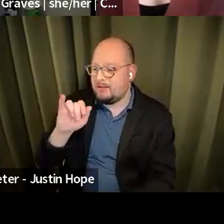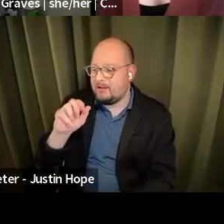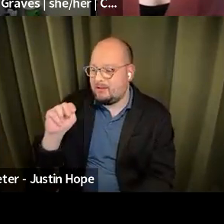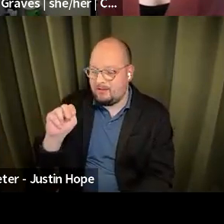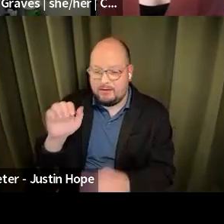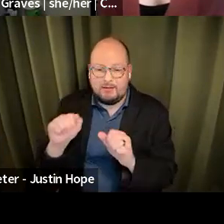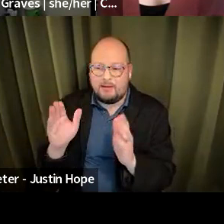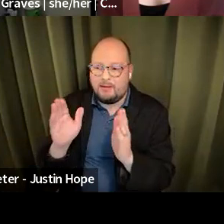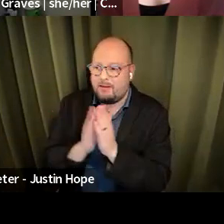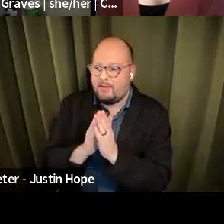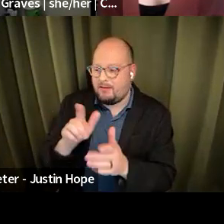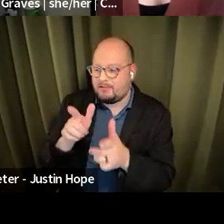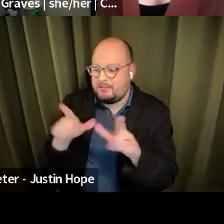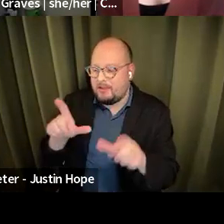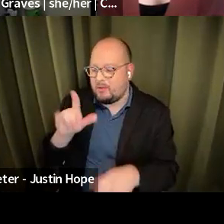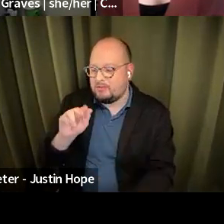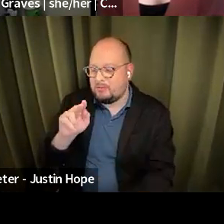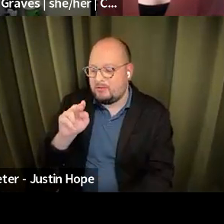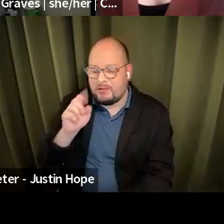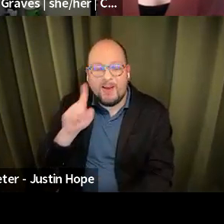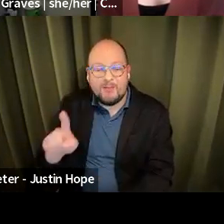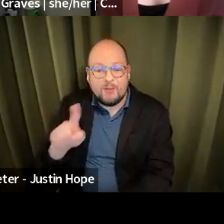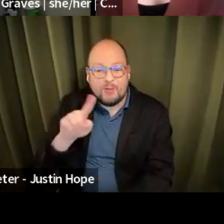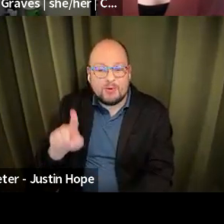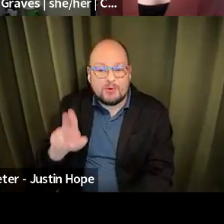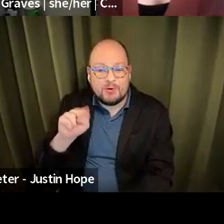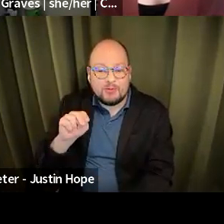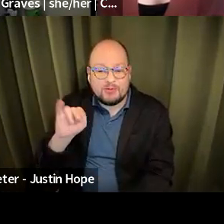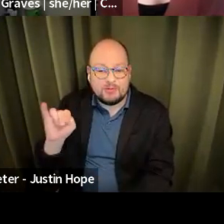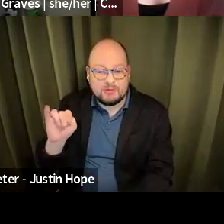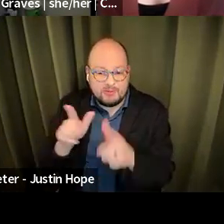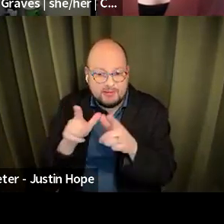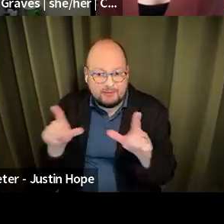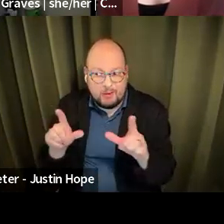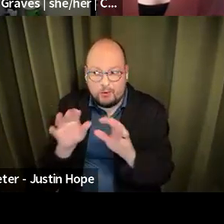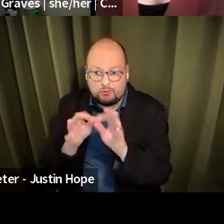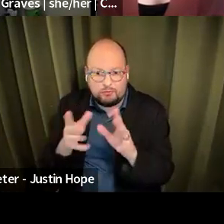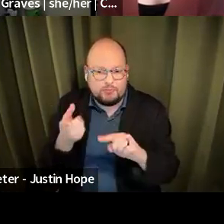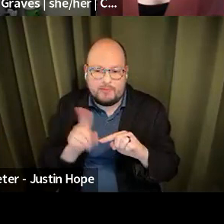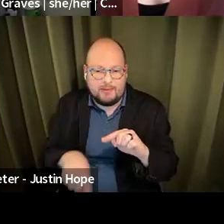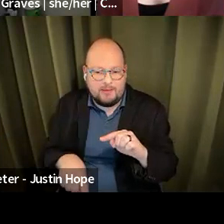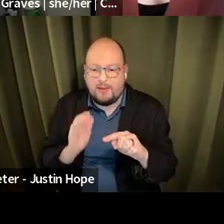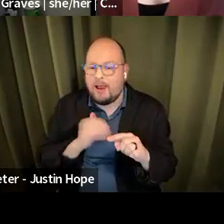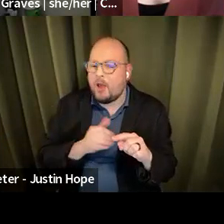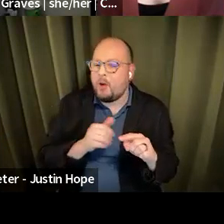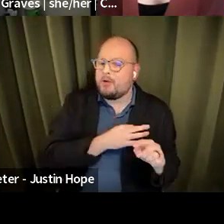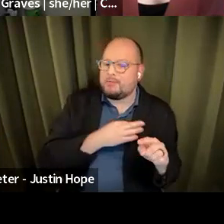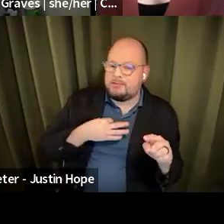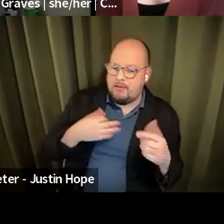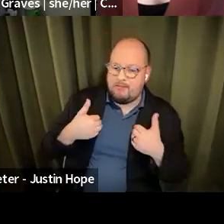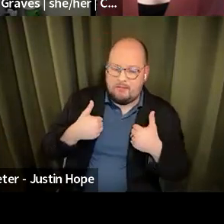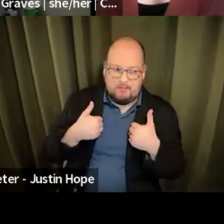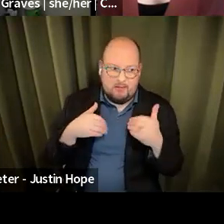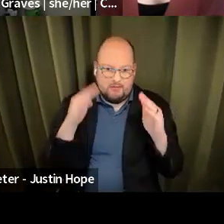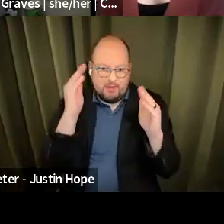English interpreter. So when we have this expectation of our staff, it puts physicians and nurses and medical assistants